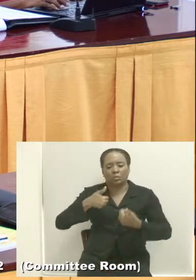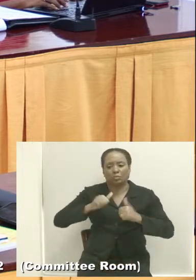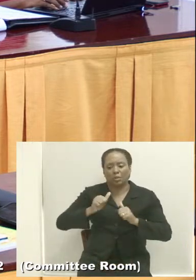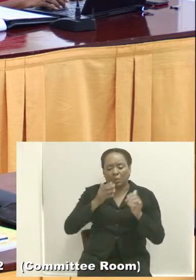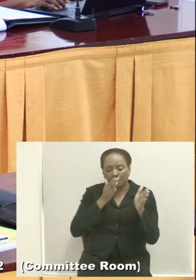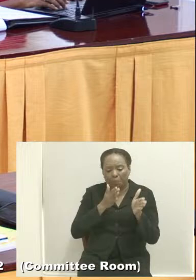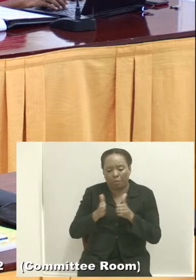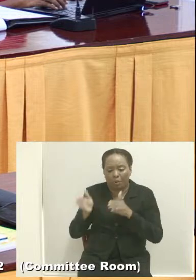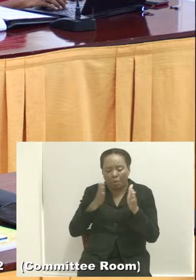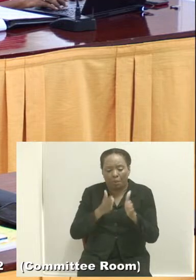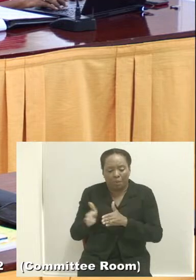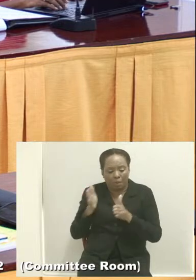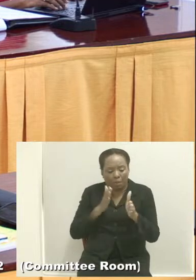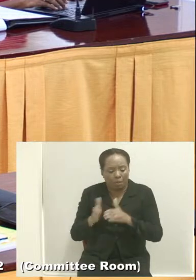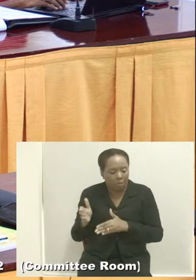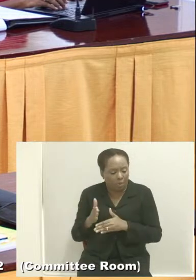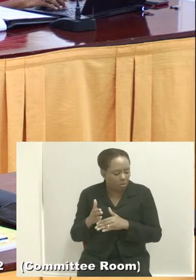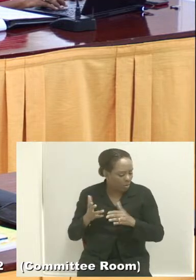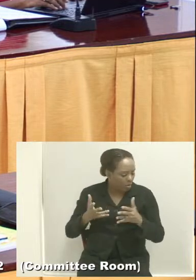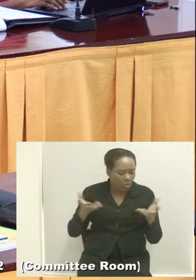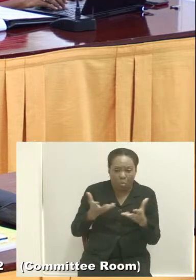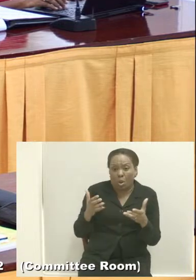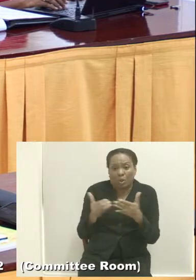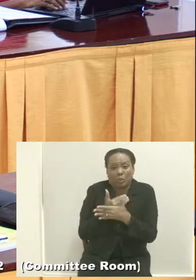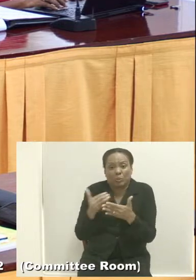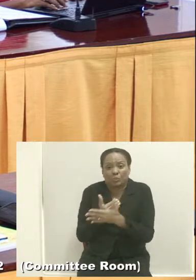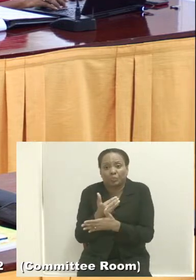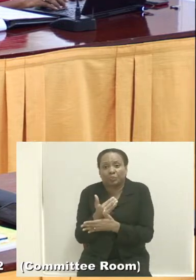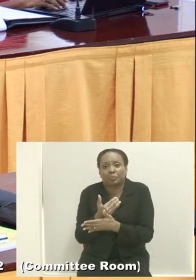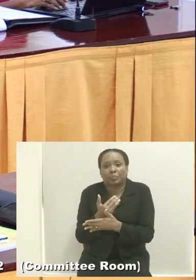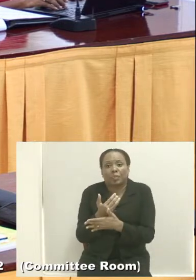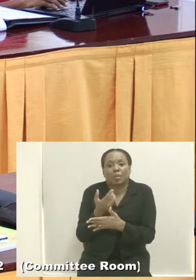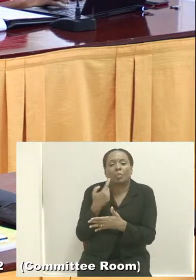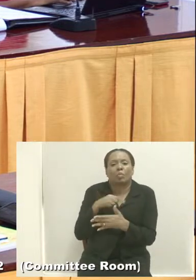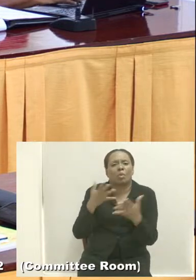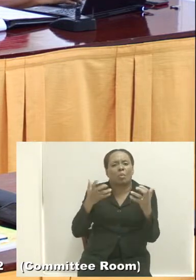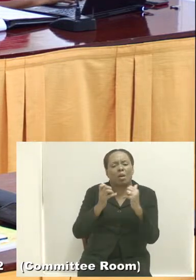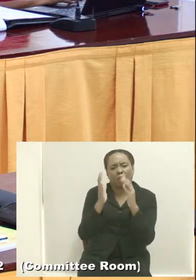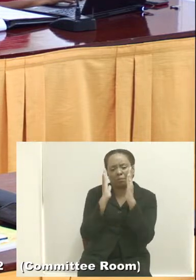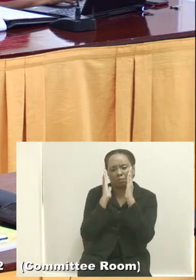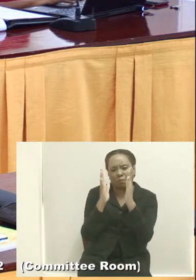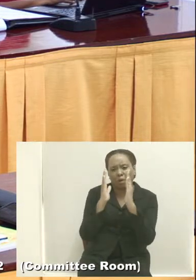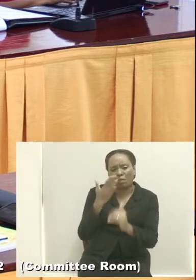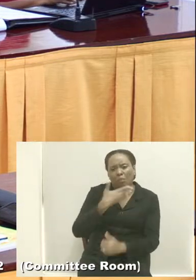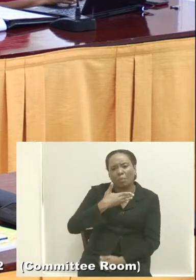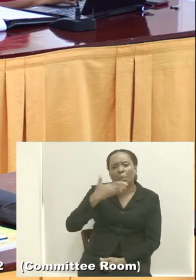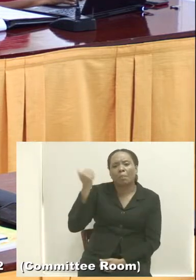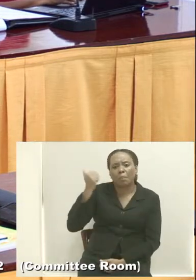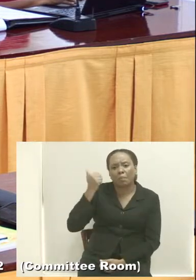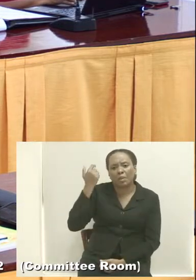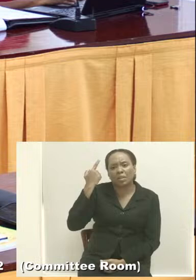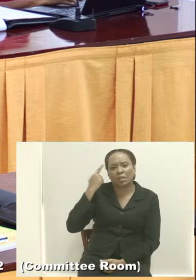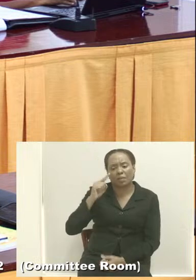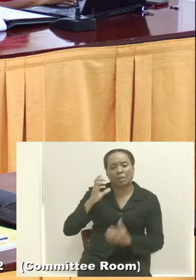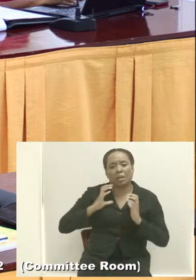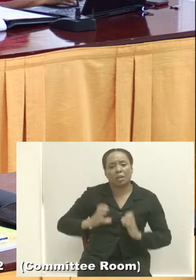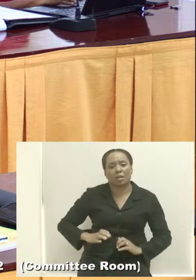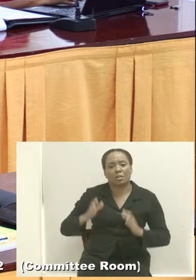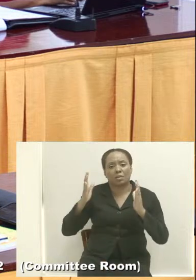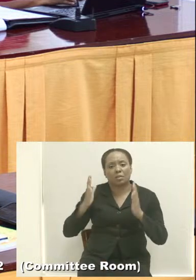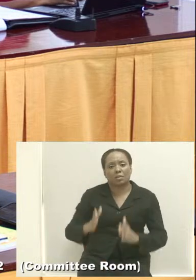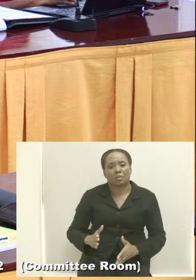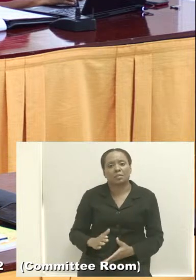no stage do you lose sight of what is in the best interest of the consumer. So yes, it is at the forefront of my thinking. I think you also spoke to a